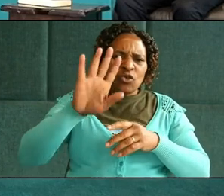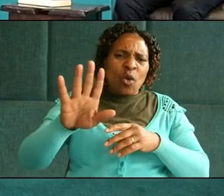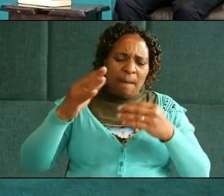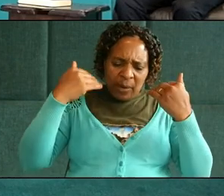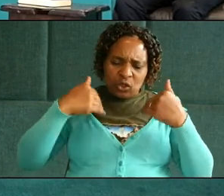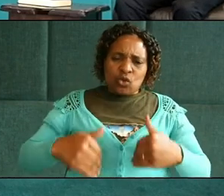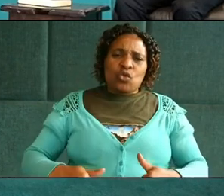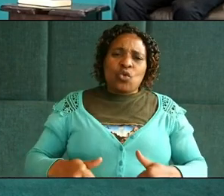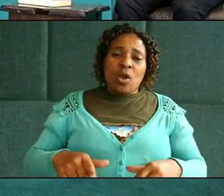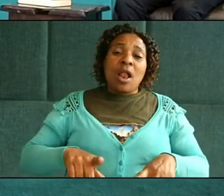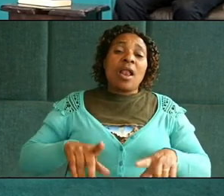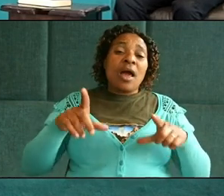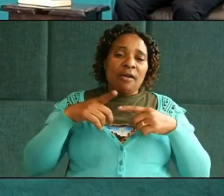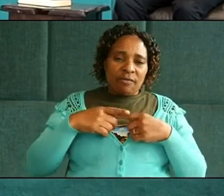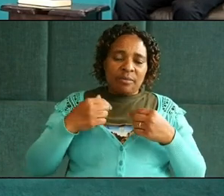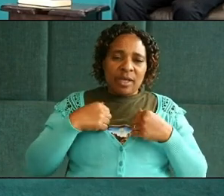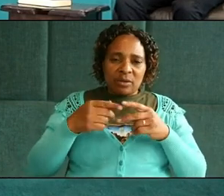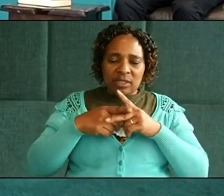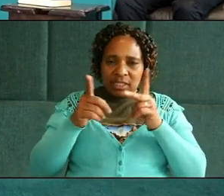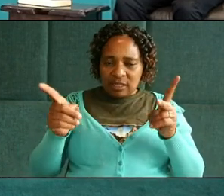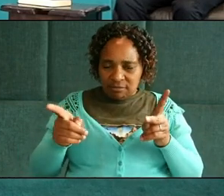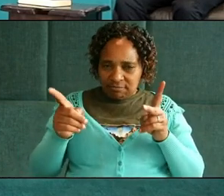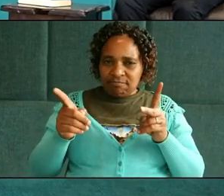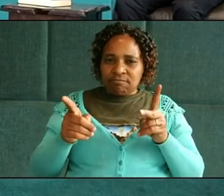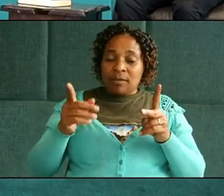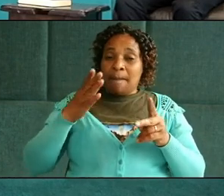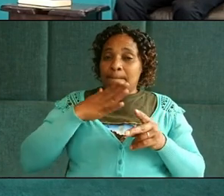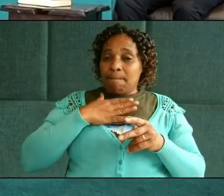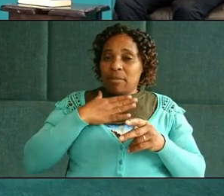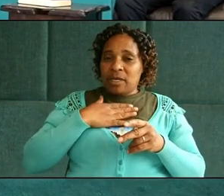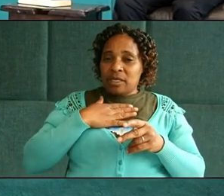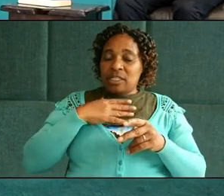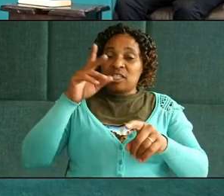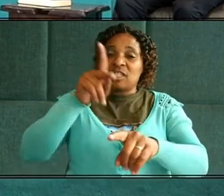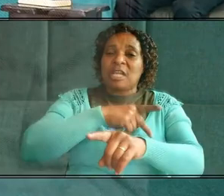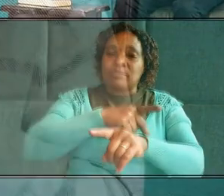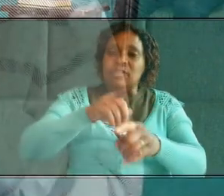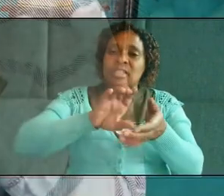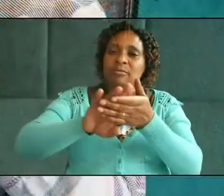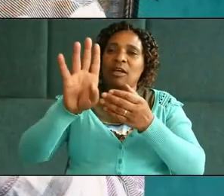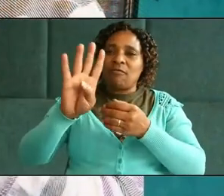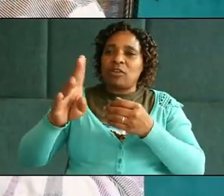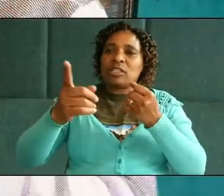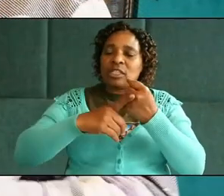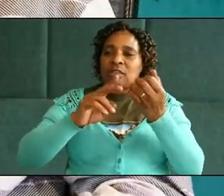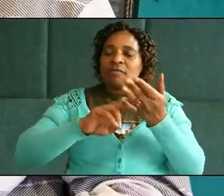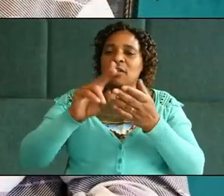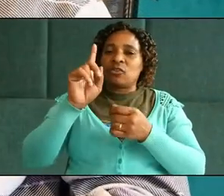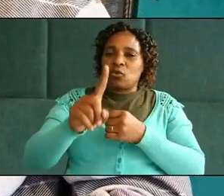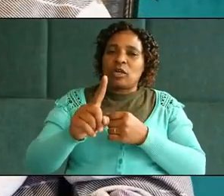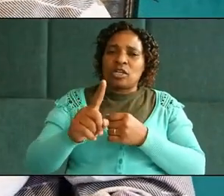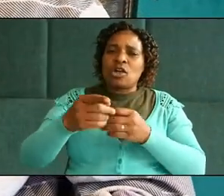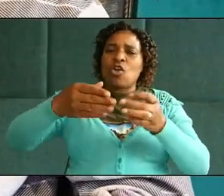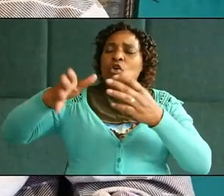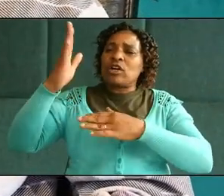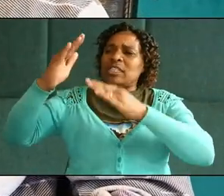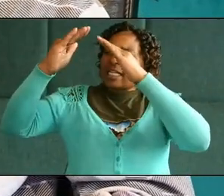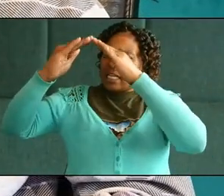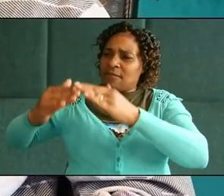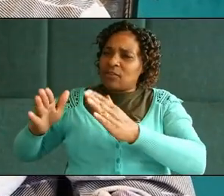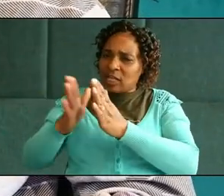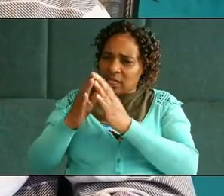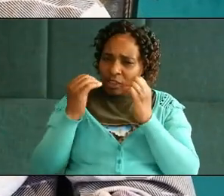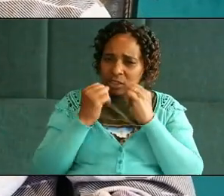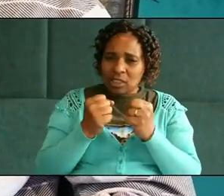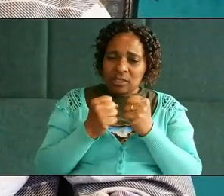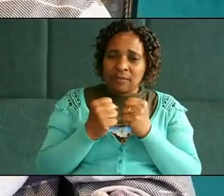personally. I'll start. Mine is Psalms 46, verse 1. God is a refuge and strength,